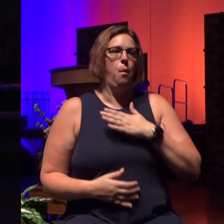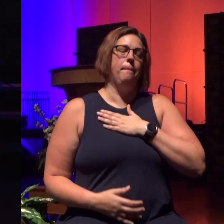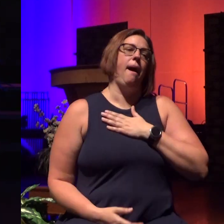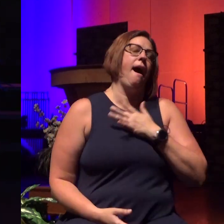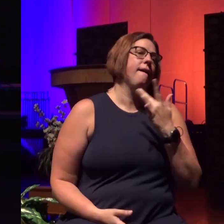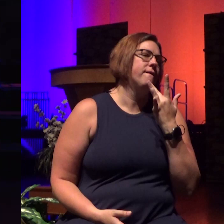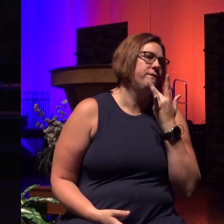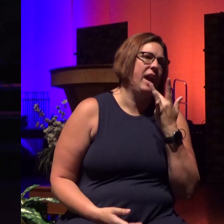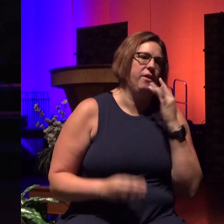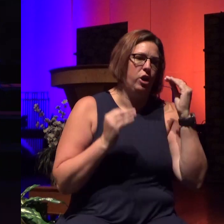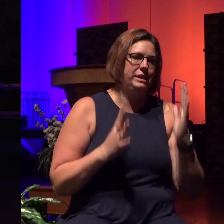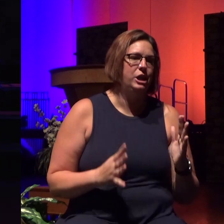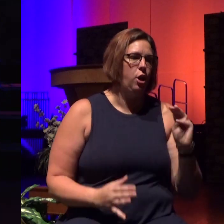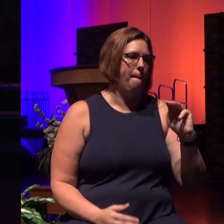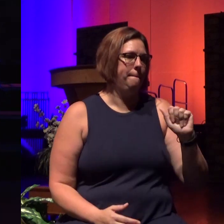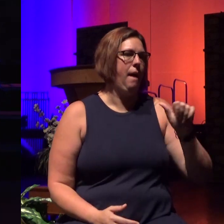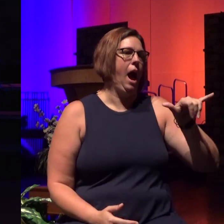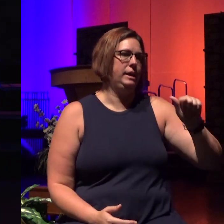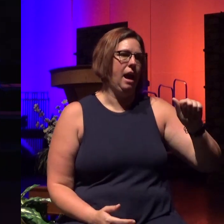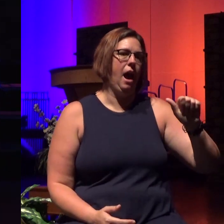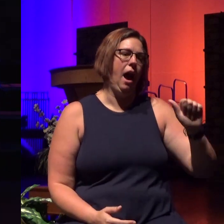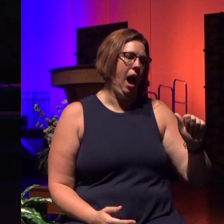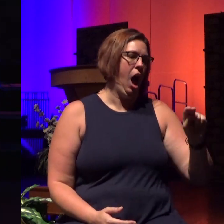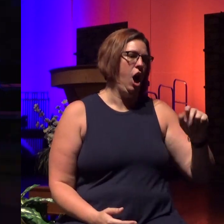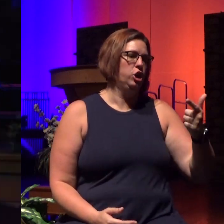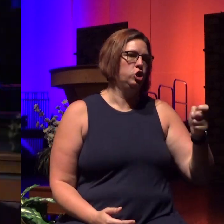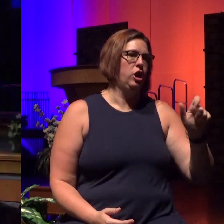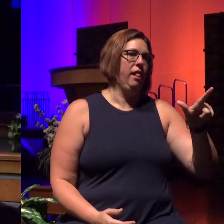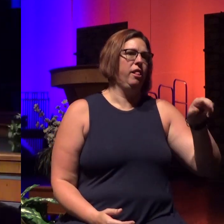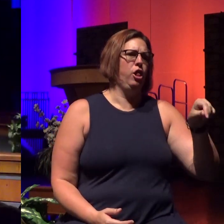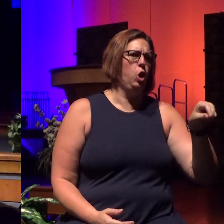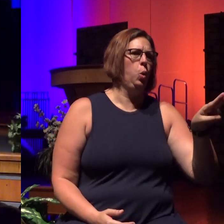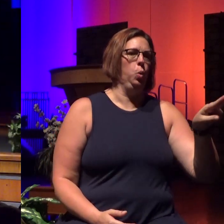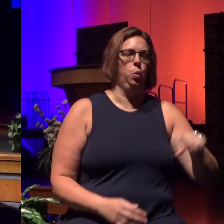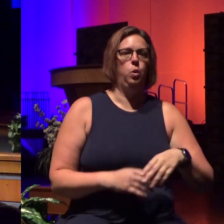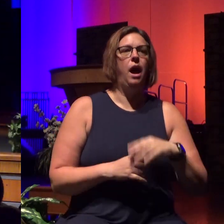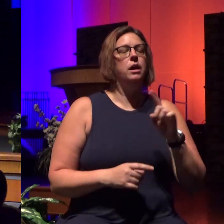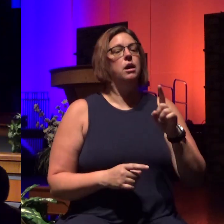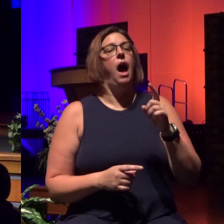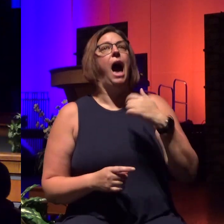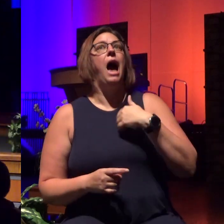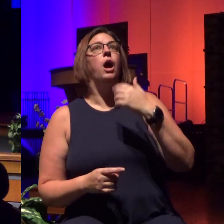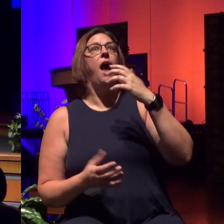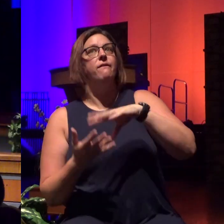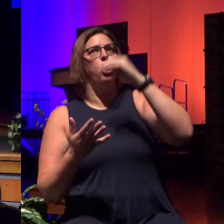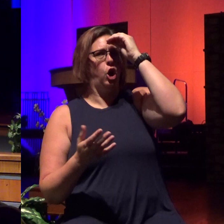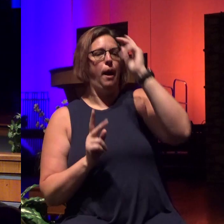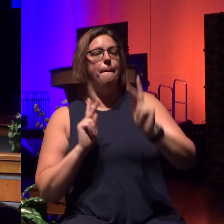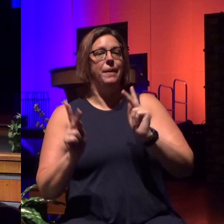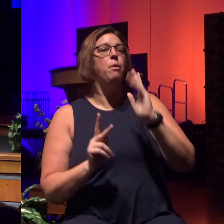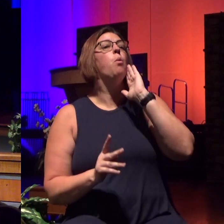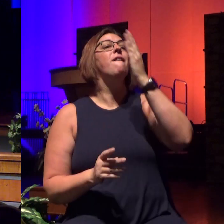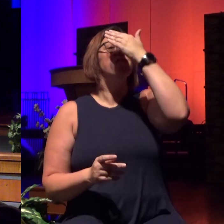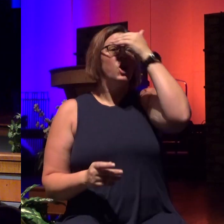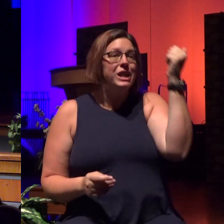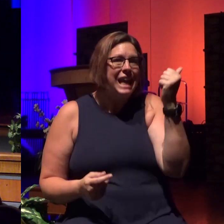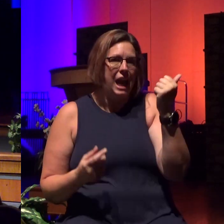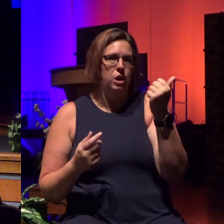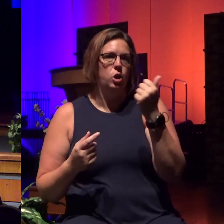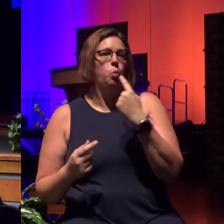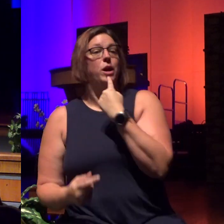Maya Angelou, said it like this. This is one of her most favorite quotes. I've learned that people will forget what you said, people will forget what you